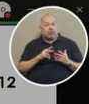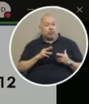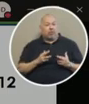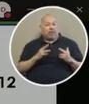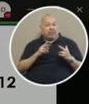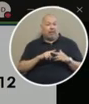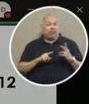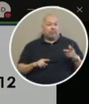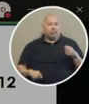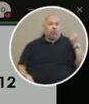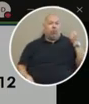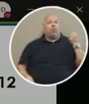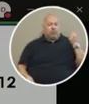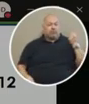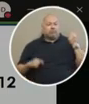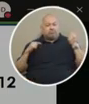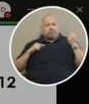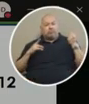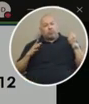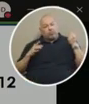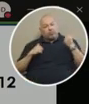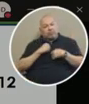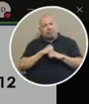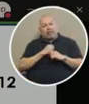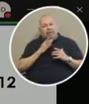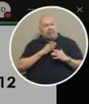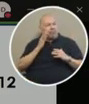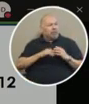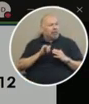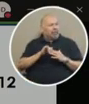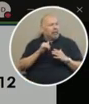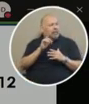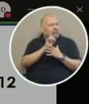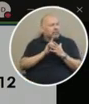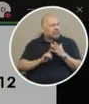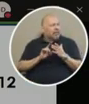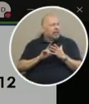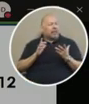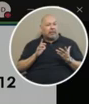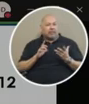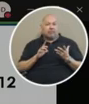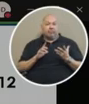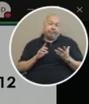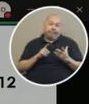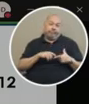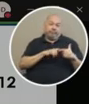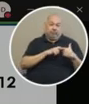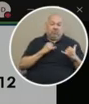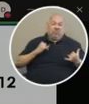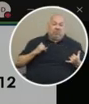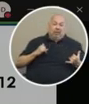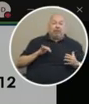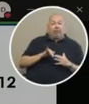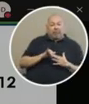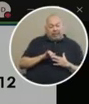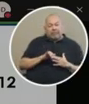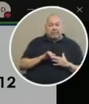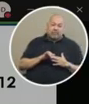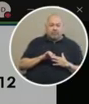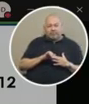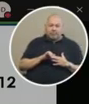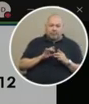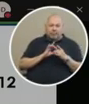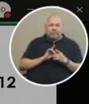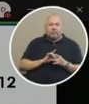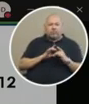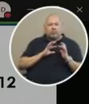to suspend, we will be completing the design and putting it on the shelf. Again, this will be in coordination